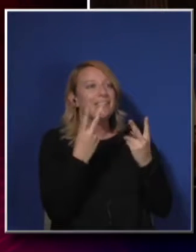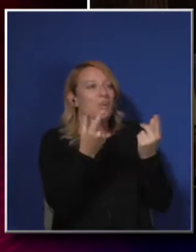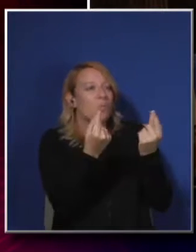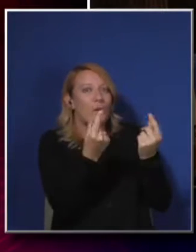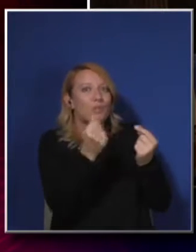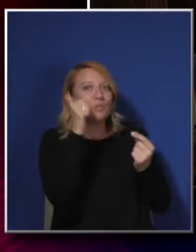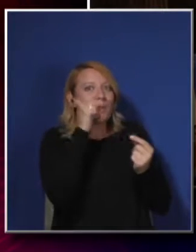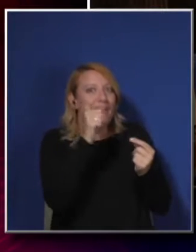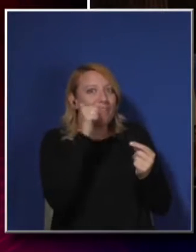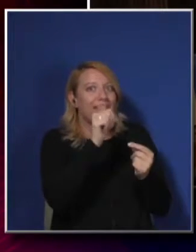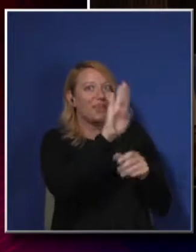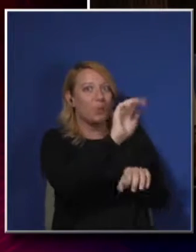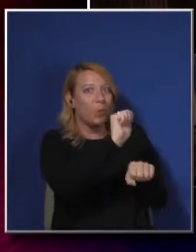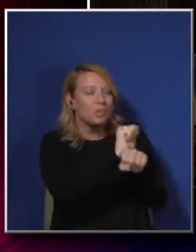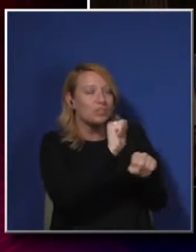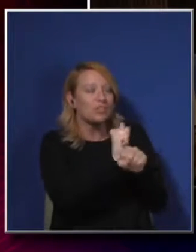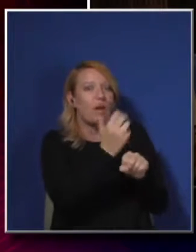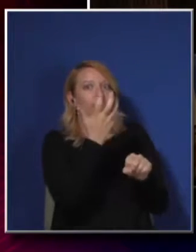regular basis,